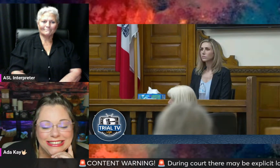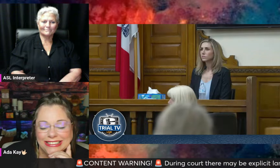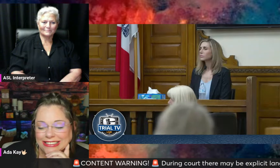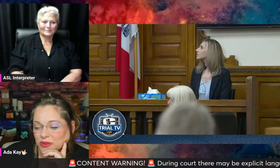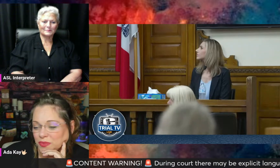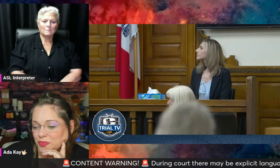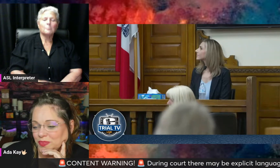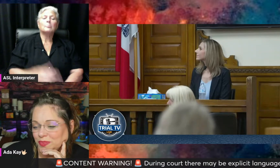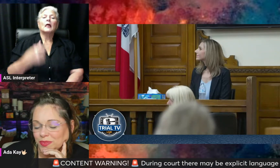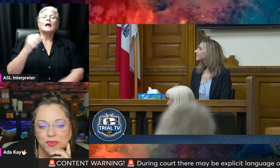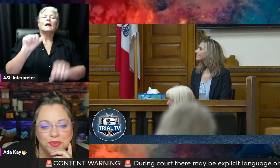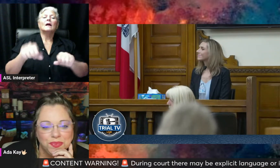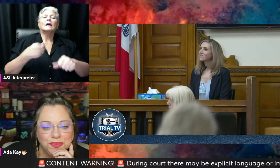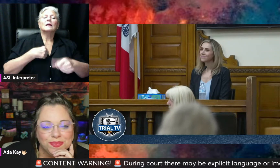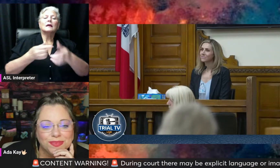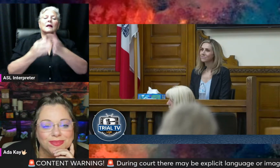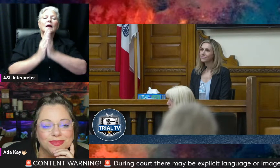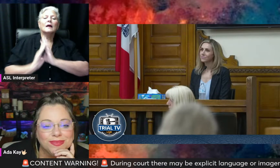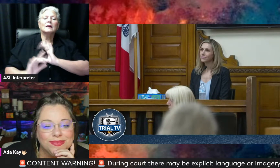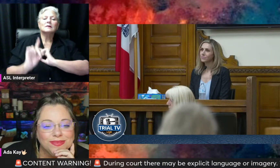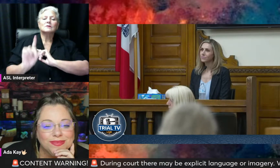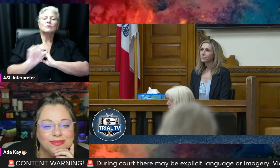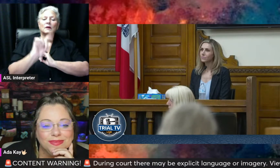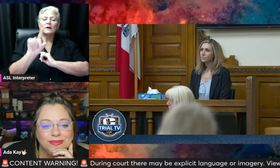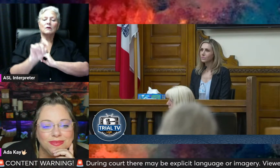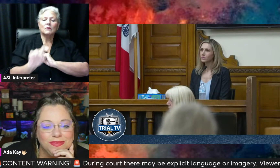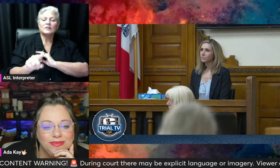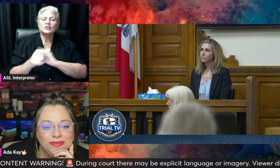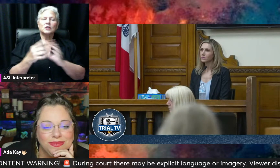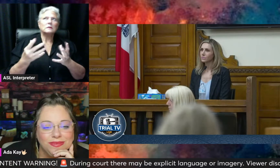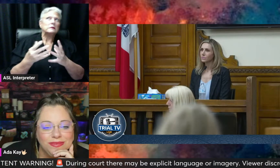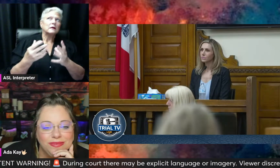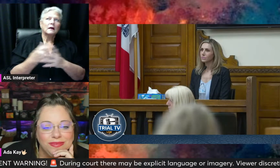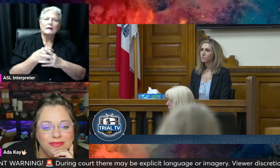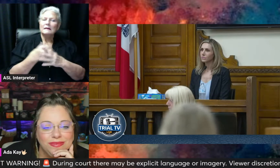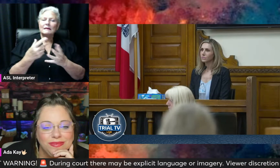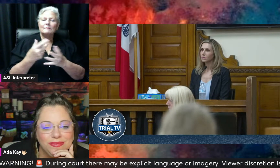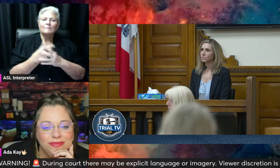Can I ask one question, Your Honor? Yes, go ahead. Kind of got ahead of myself. Go ahead.